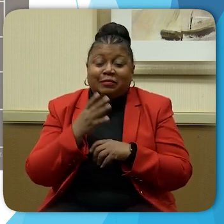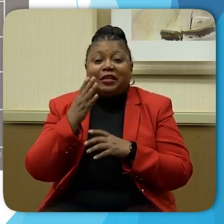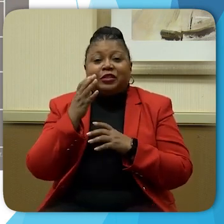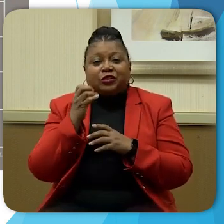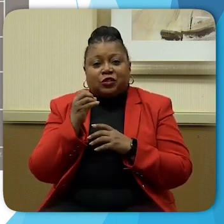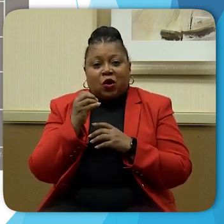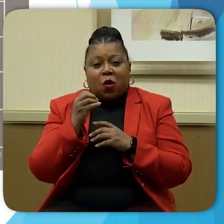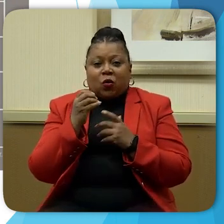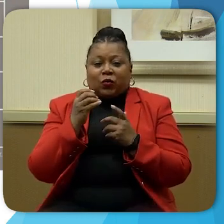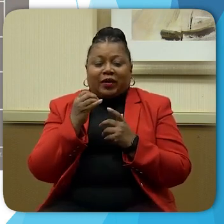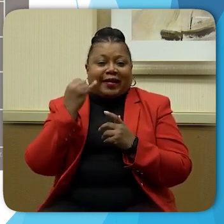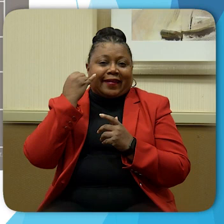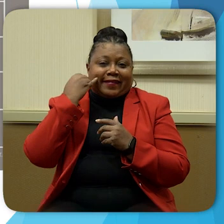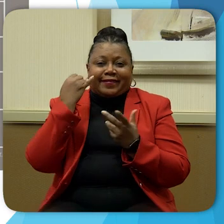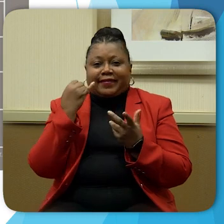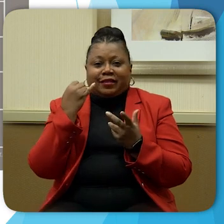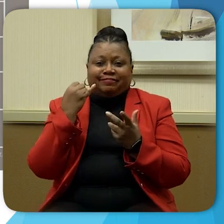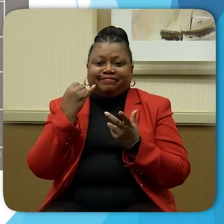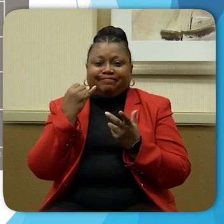so